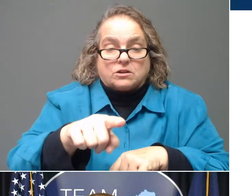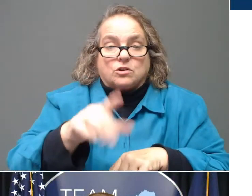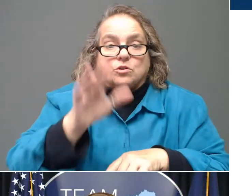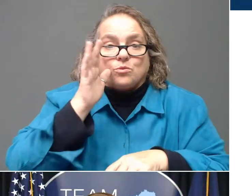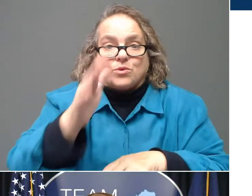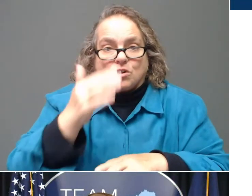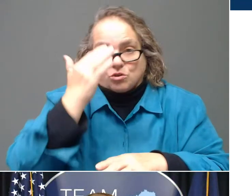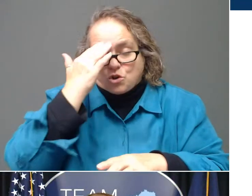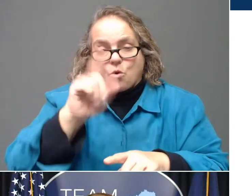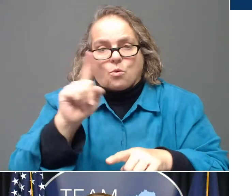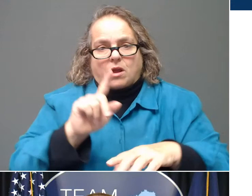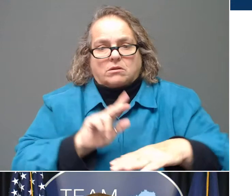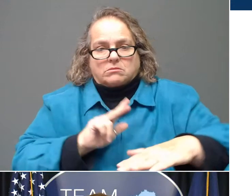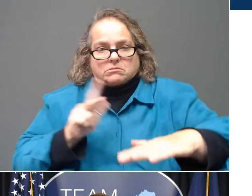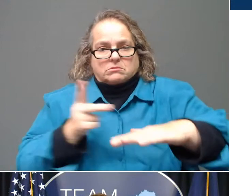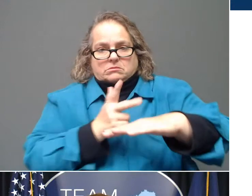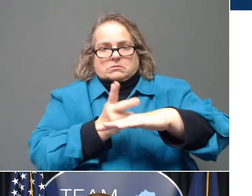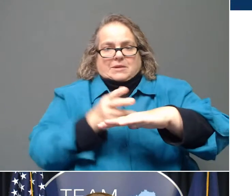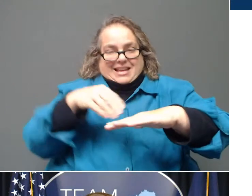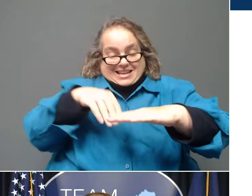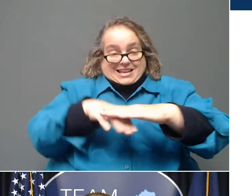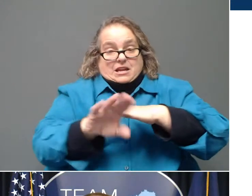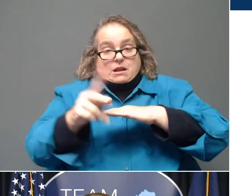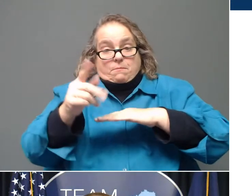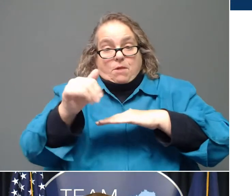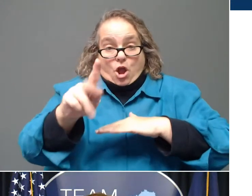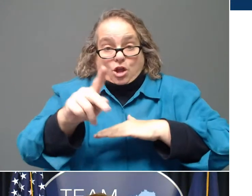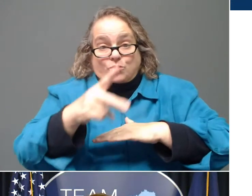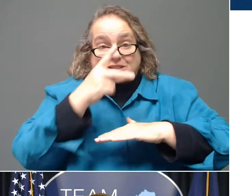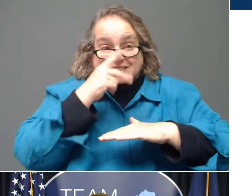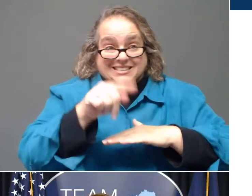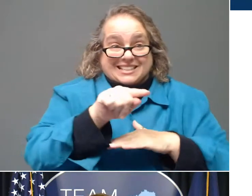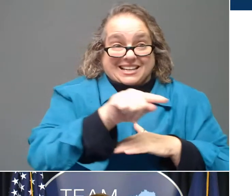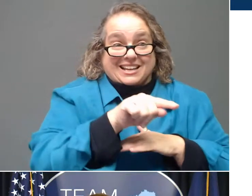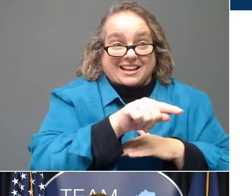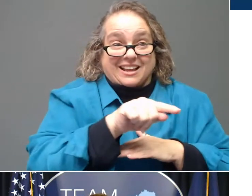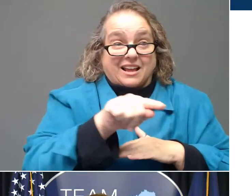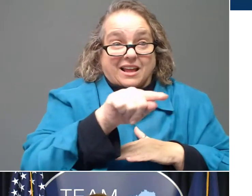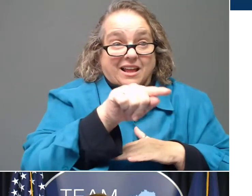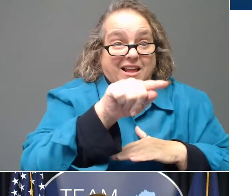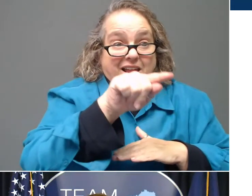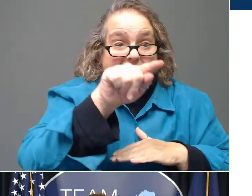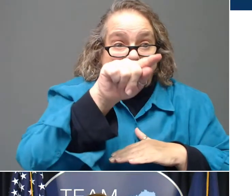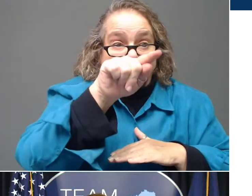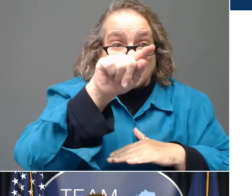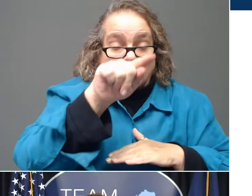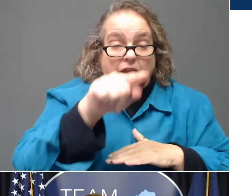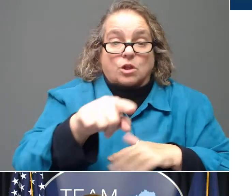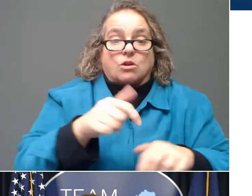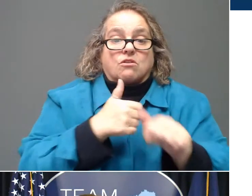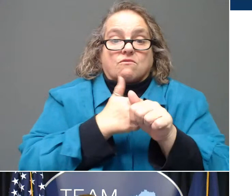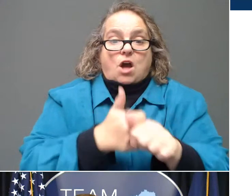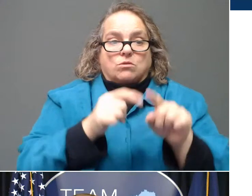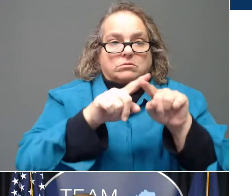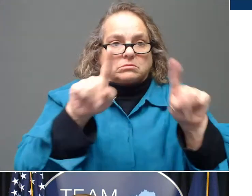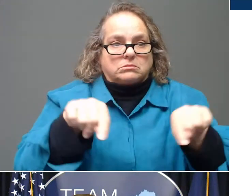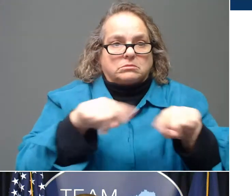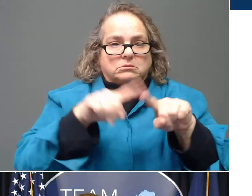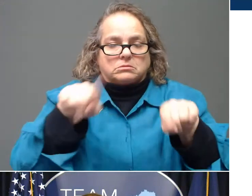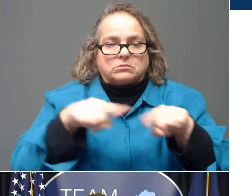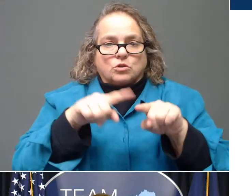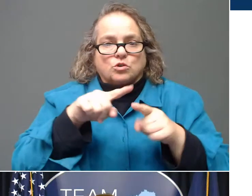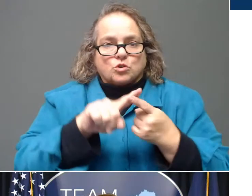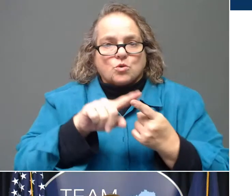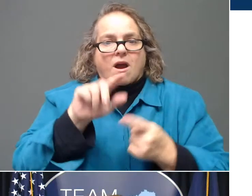Once you enter the park, and it's shown here, once you enter the park off of Ironworks, follow the signage to the All-Tech Arena